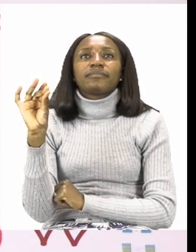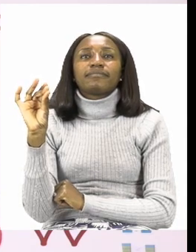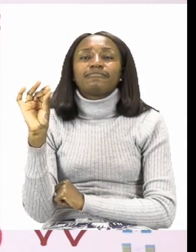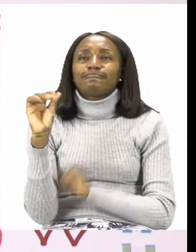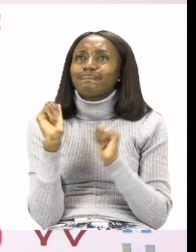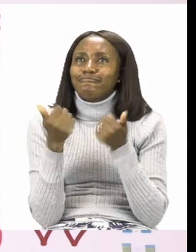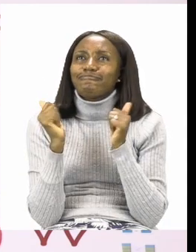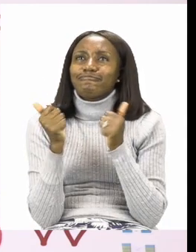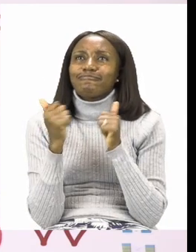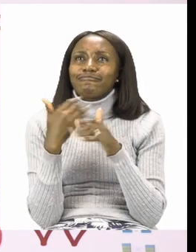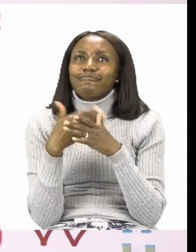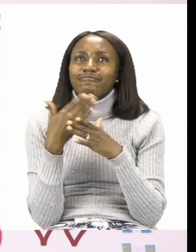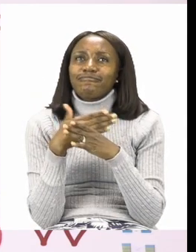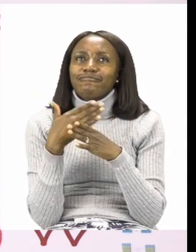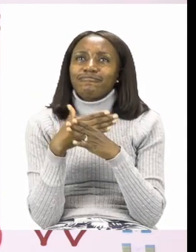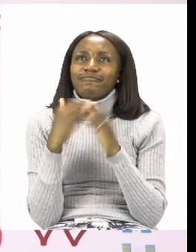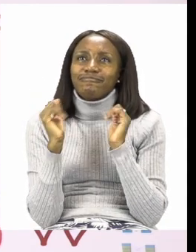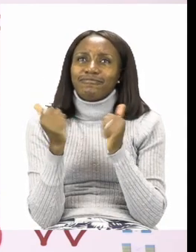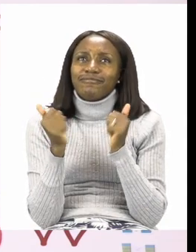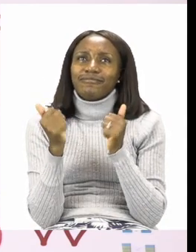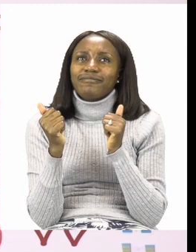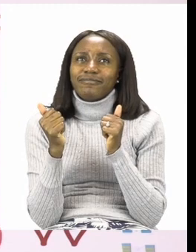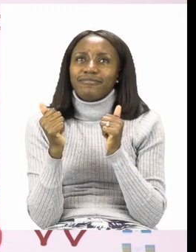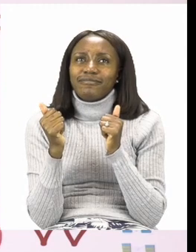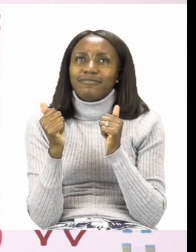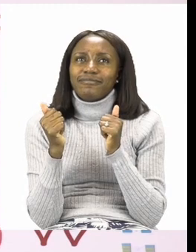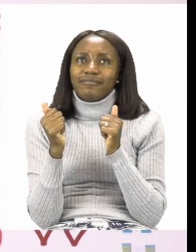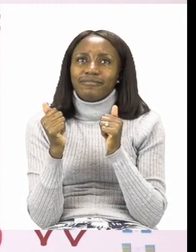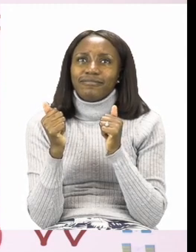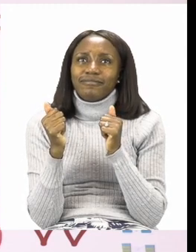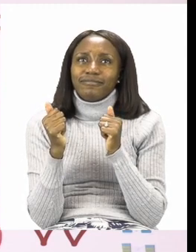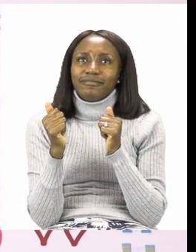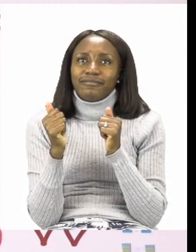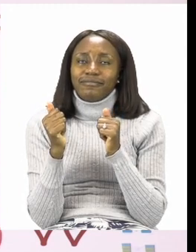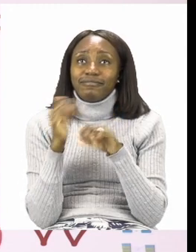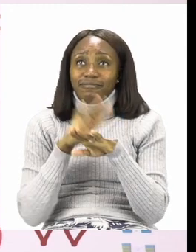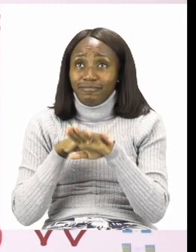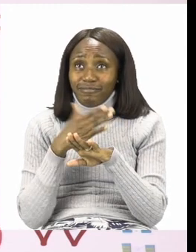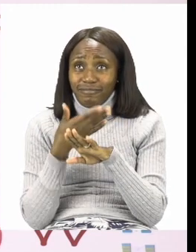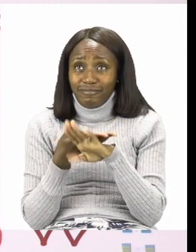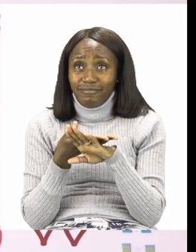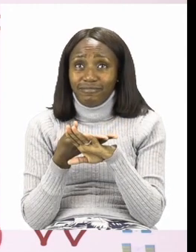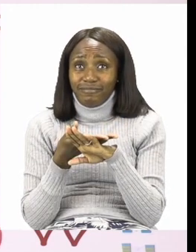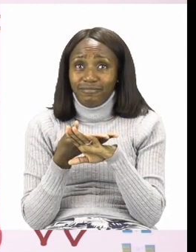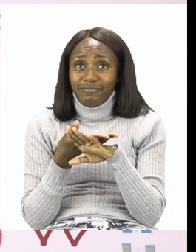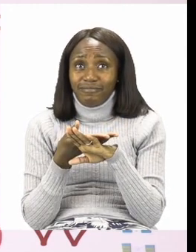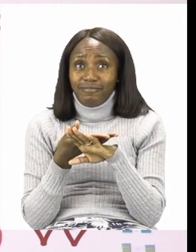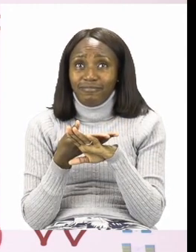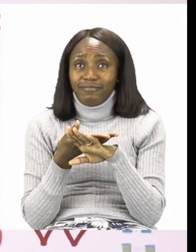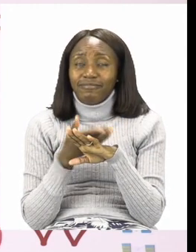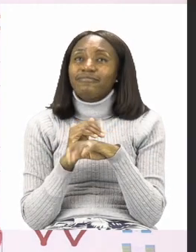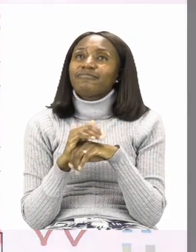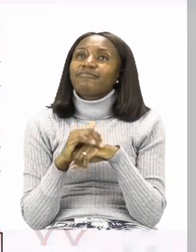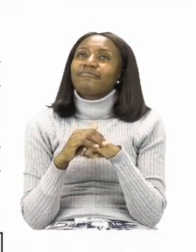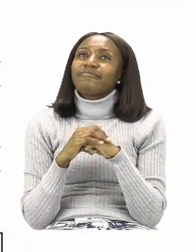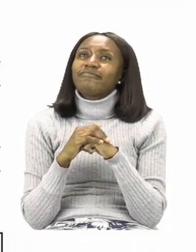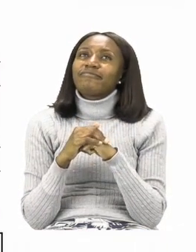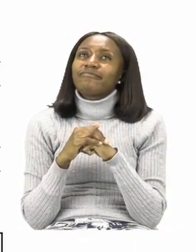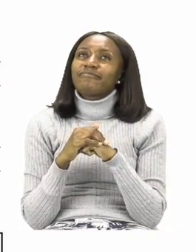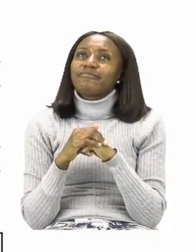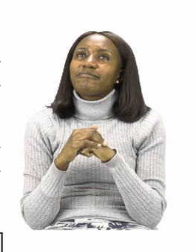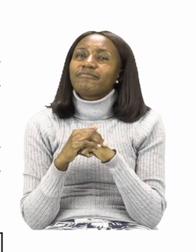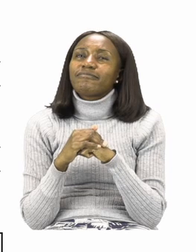job. Let's look at the second example. Let's quickly go back to page 28 in